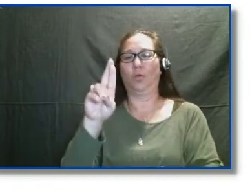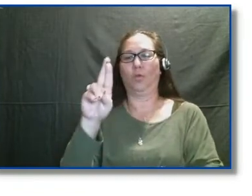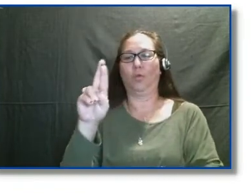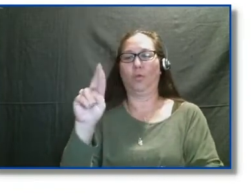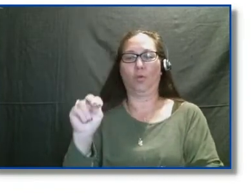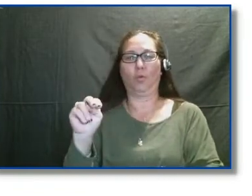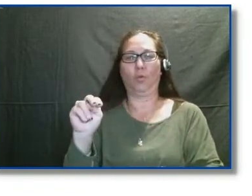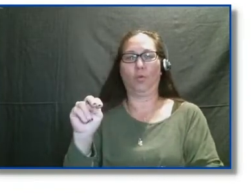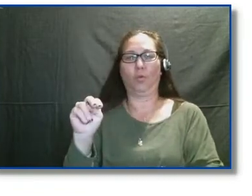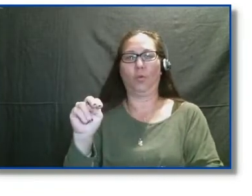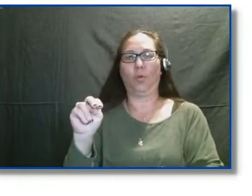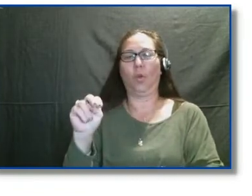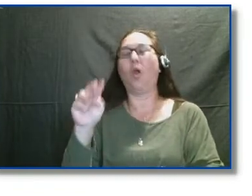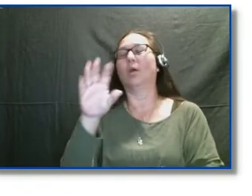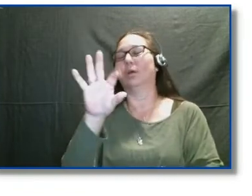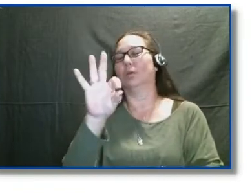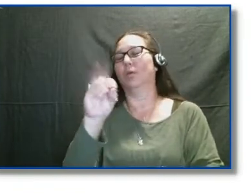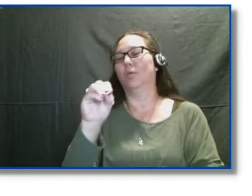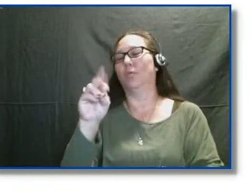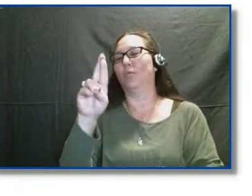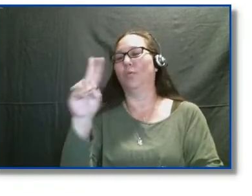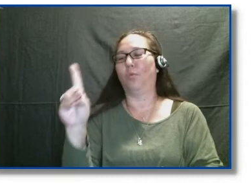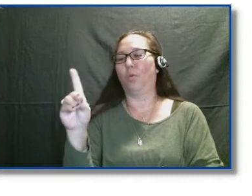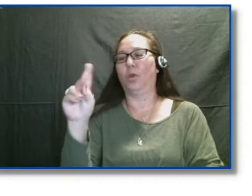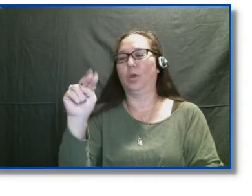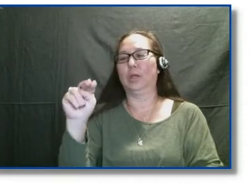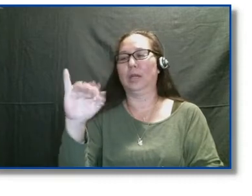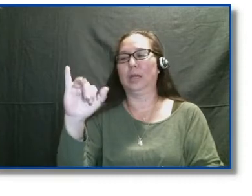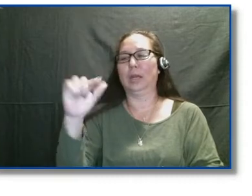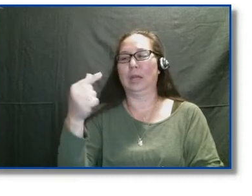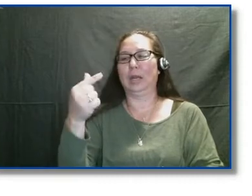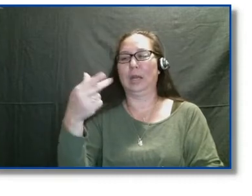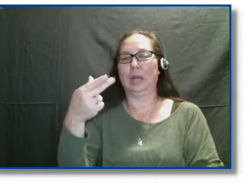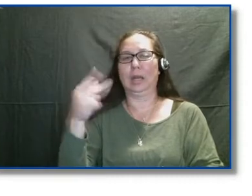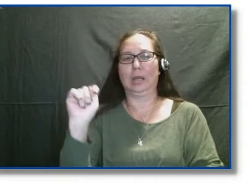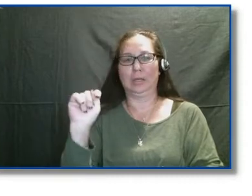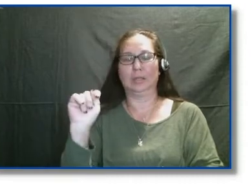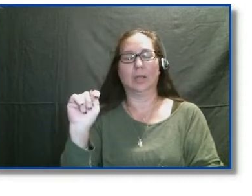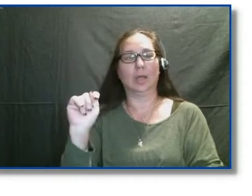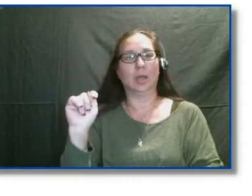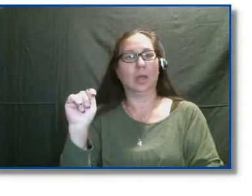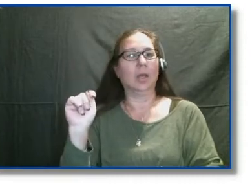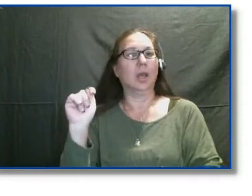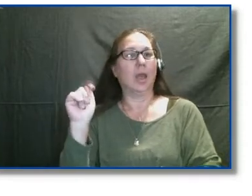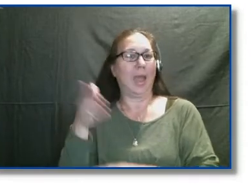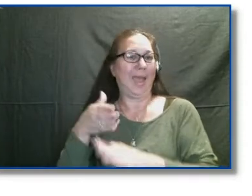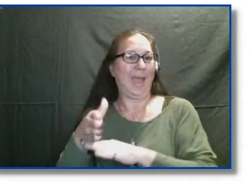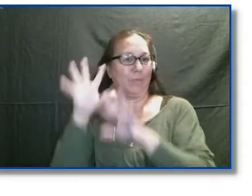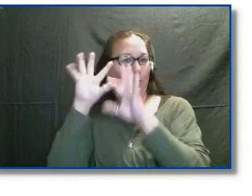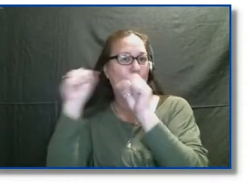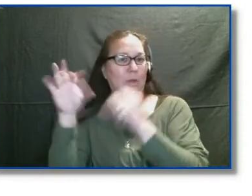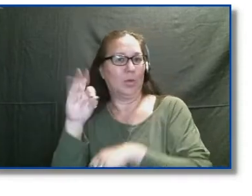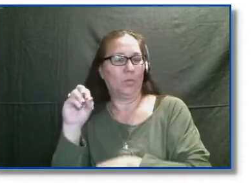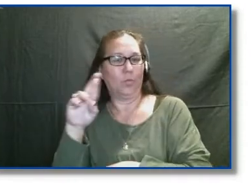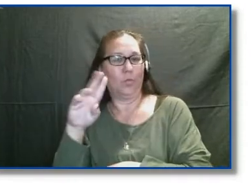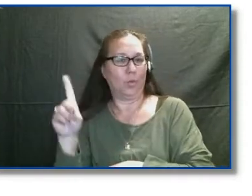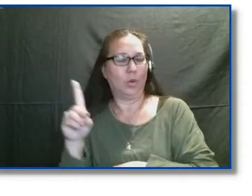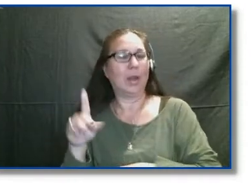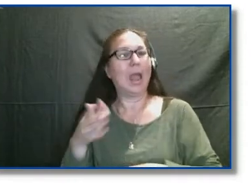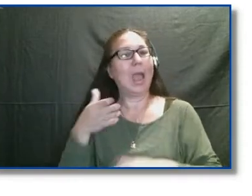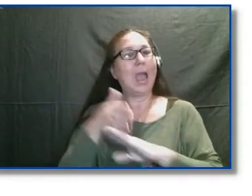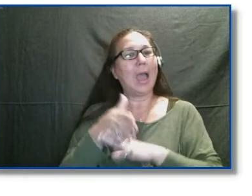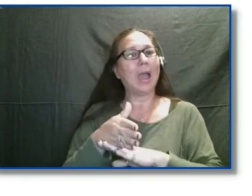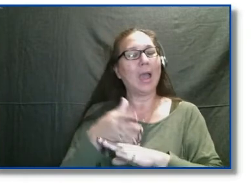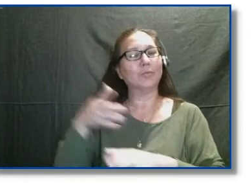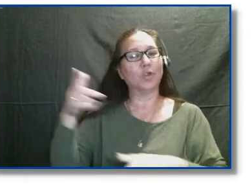Henry Ford, which emerged because of 100 years of spray painting cars on production lines, because